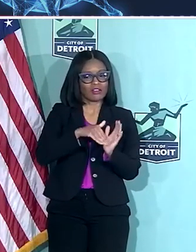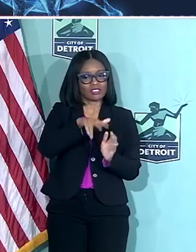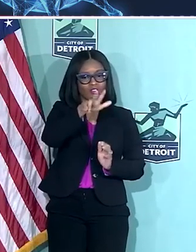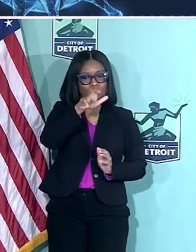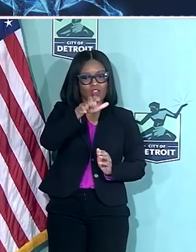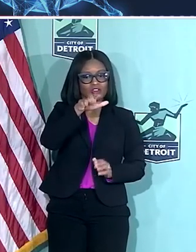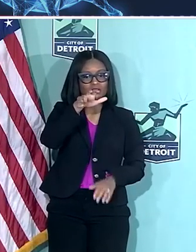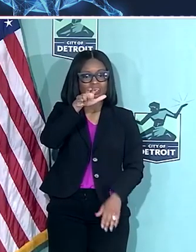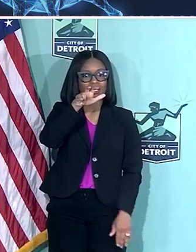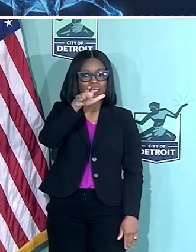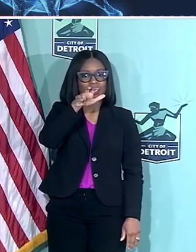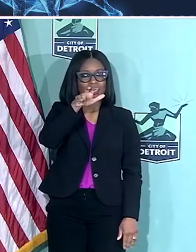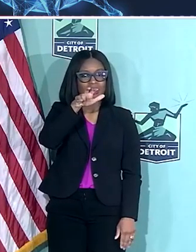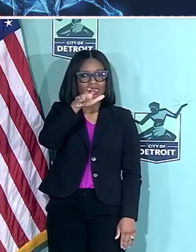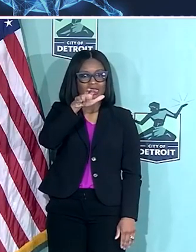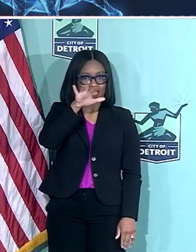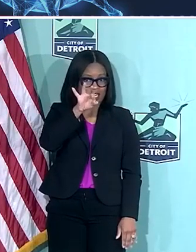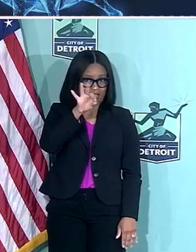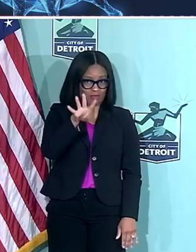10,394